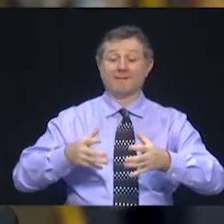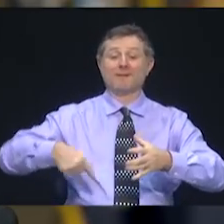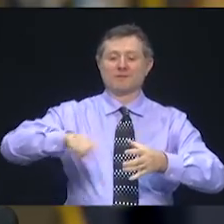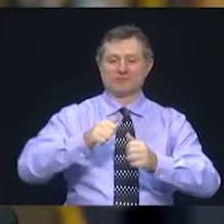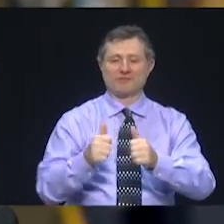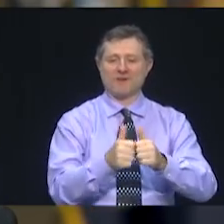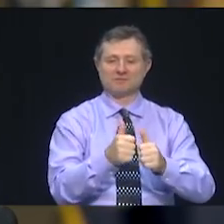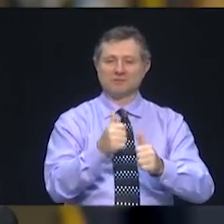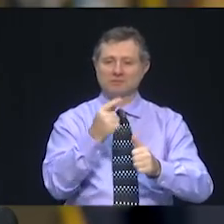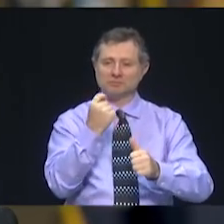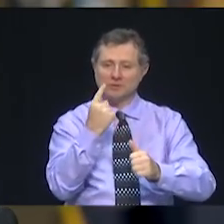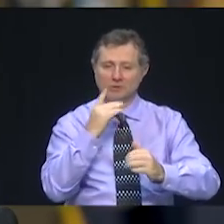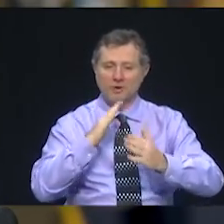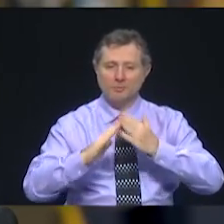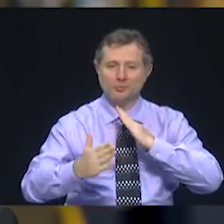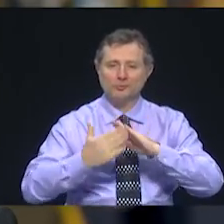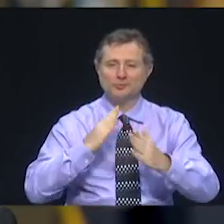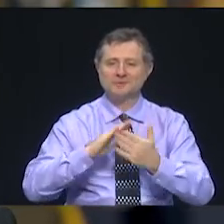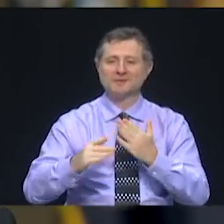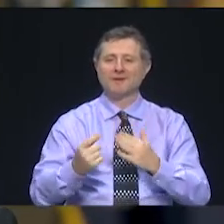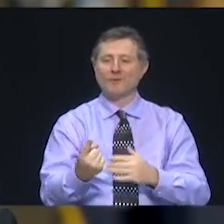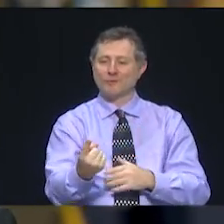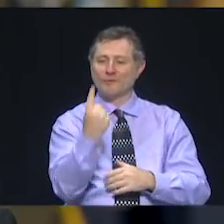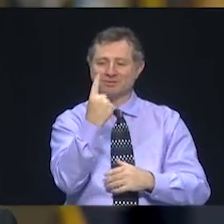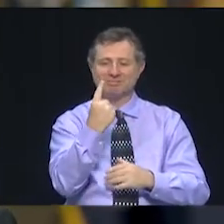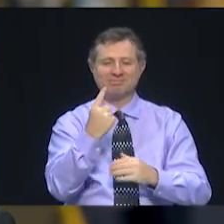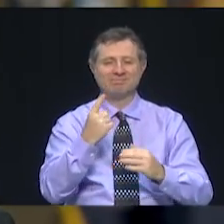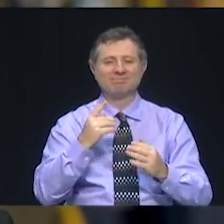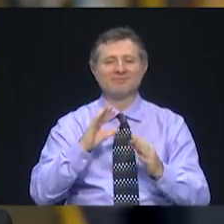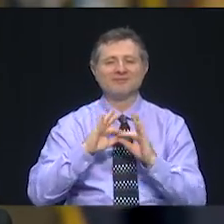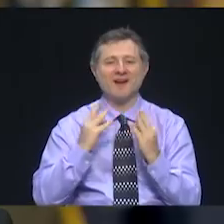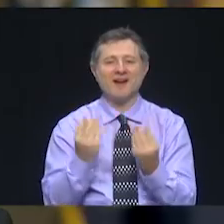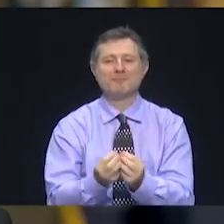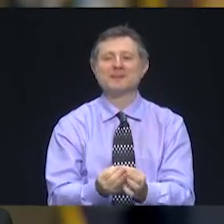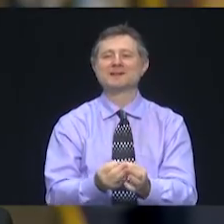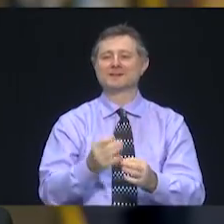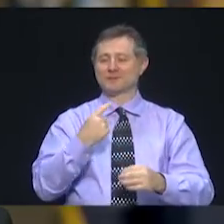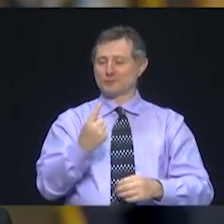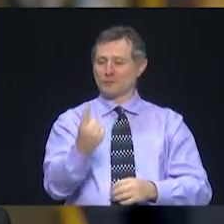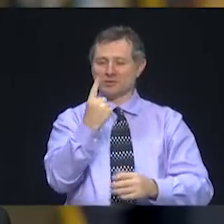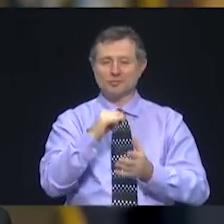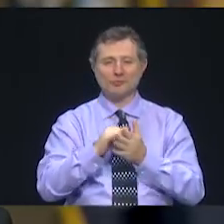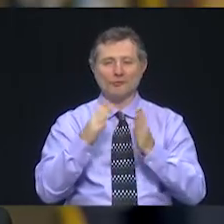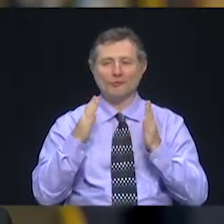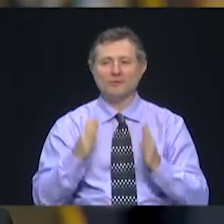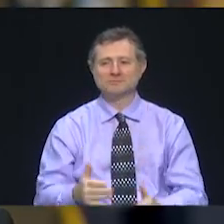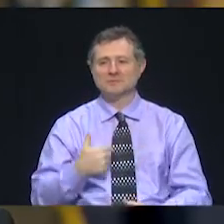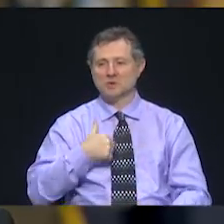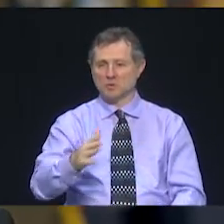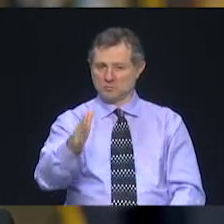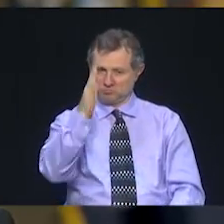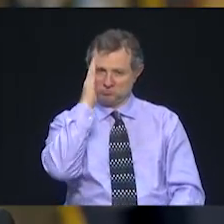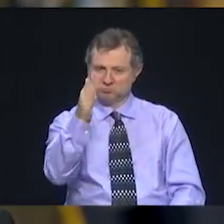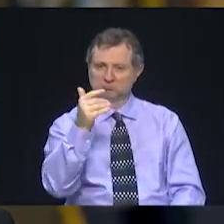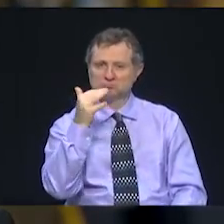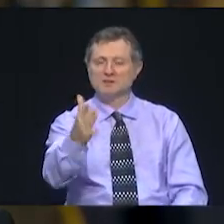community, as one family, as New Yorkers. We will. Thank you.